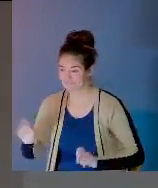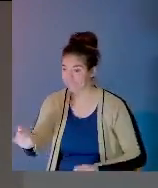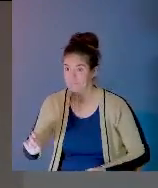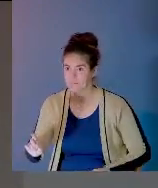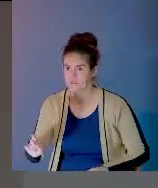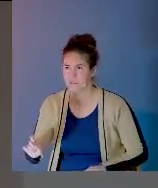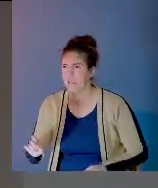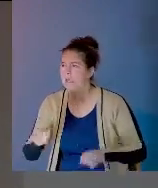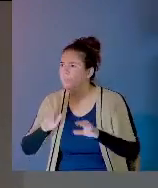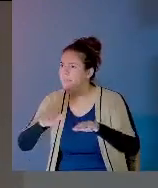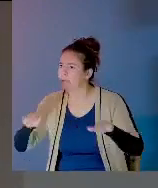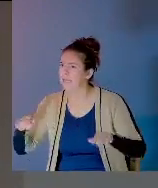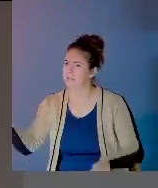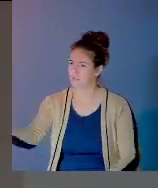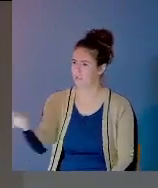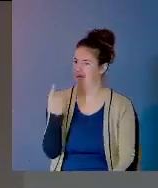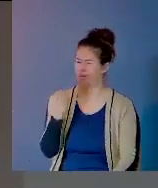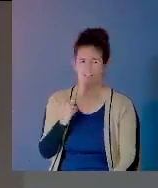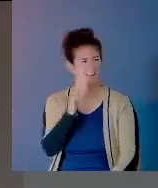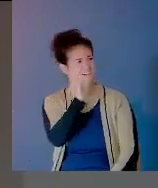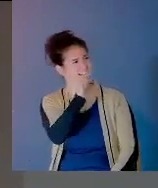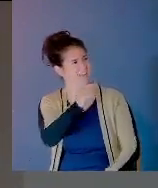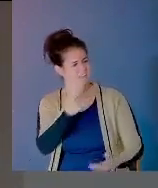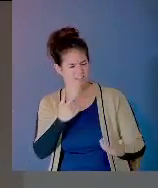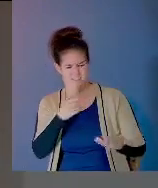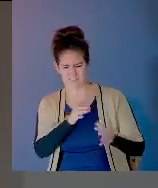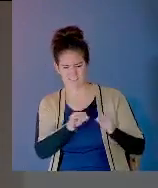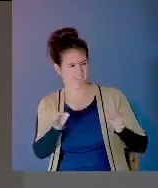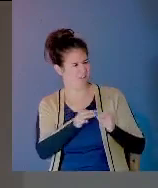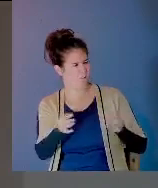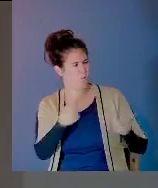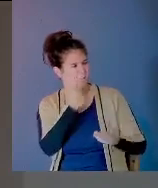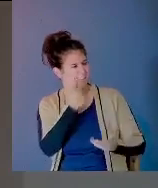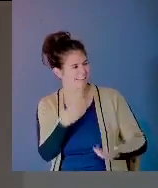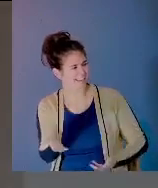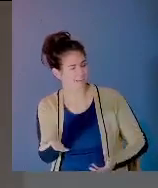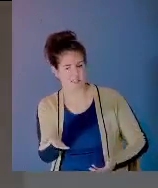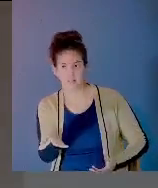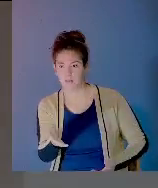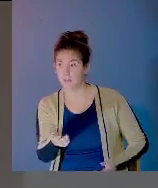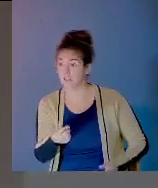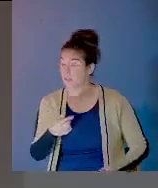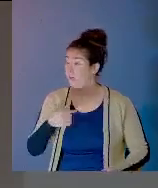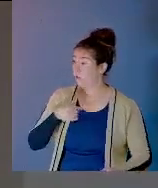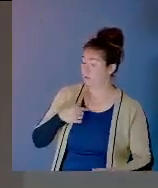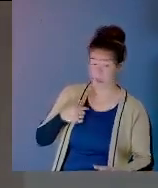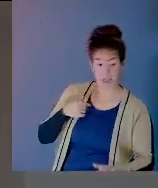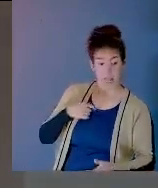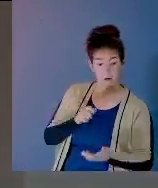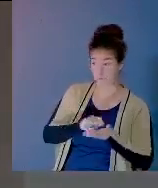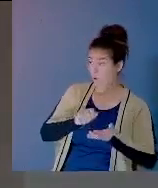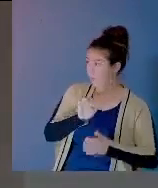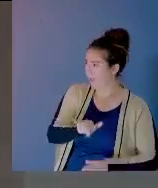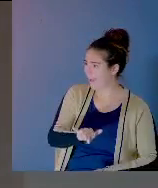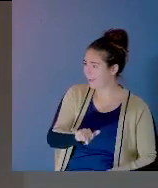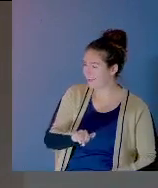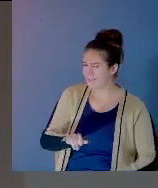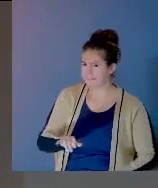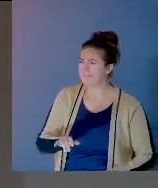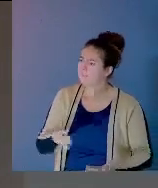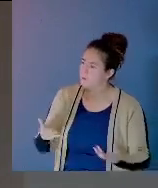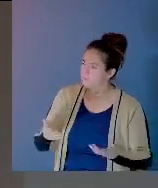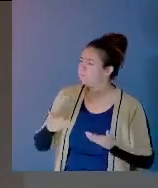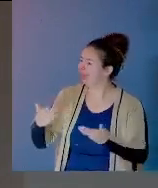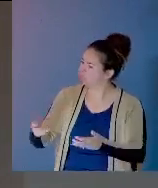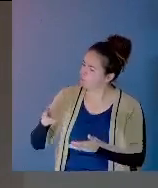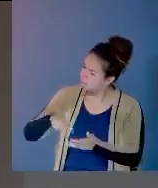does that say? I did that one. I go, well, read it. So they read it, and here they are reading the word of God to their